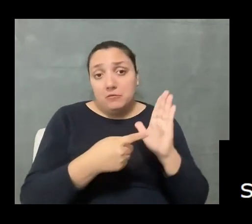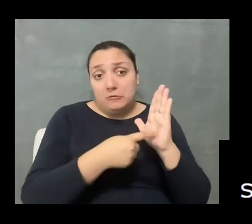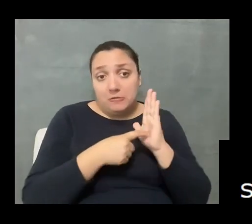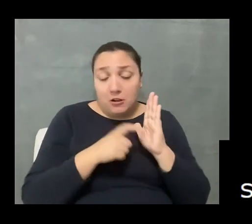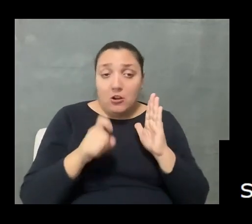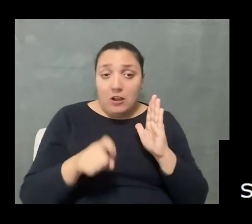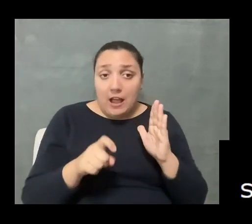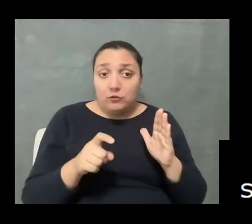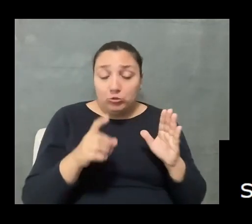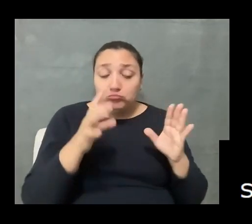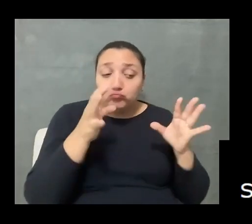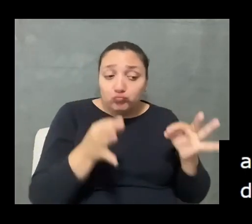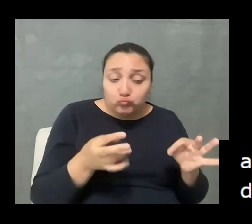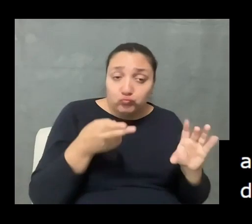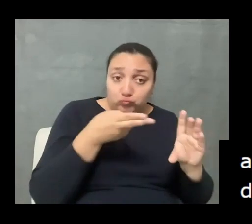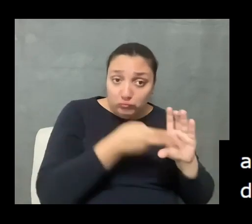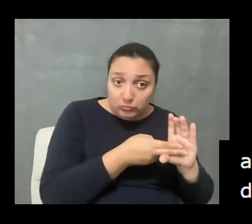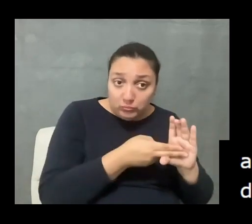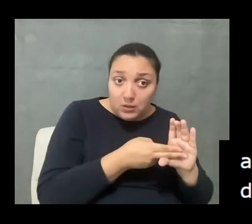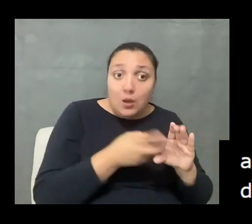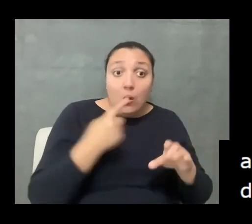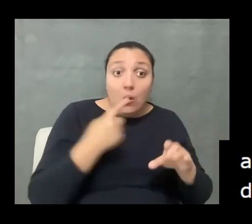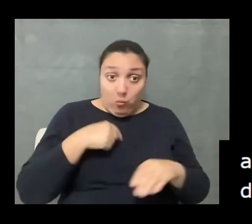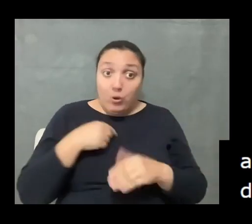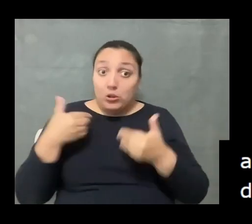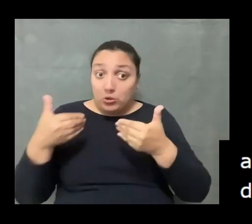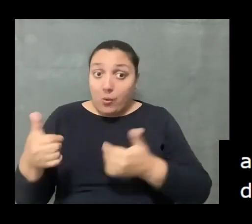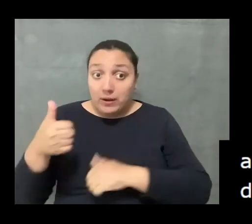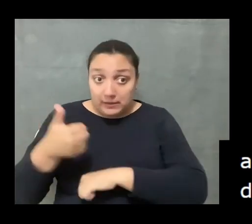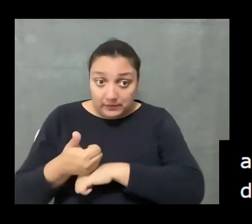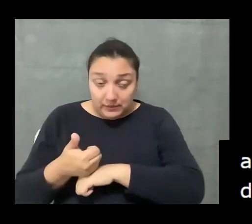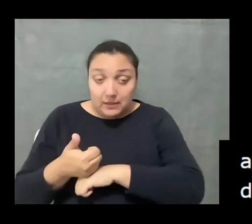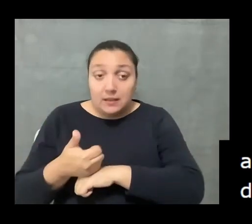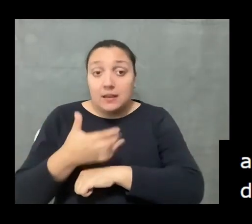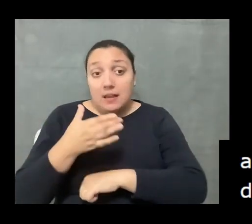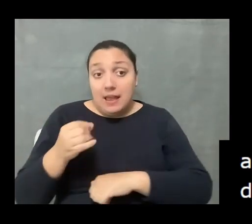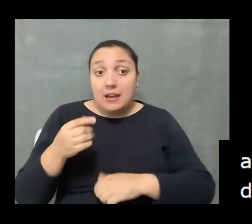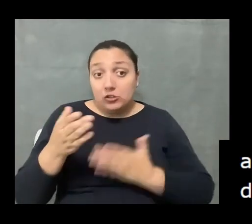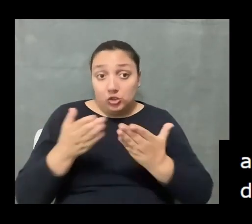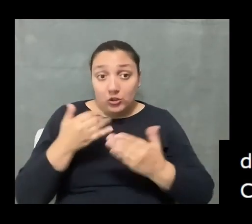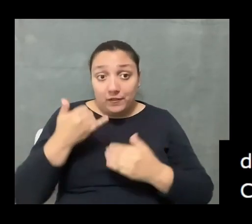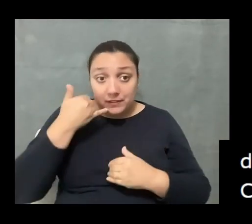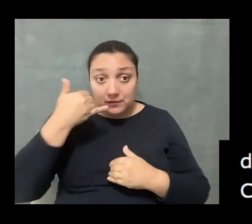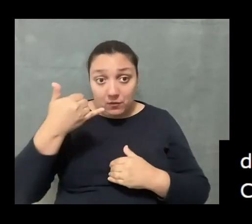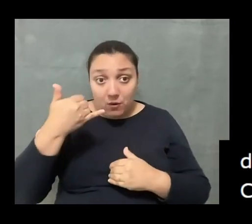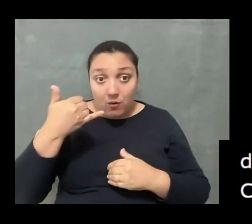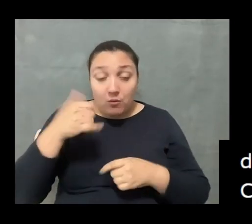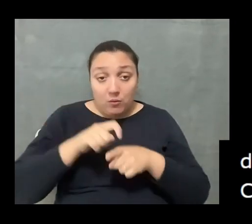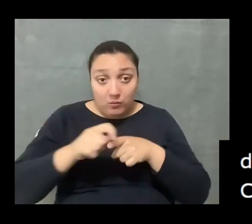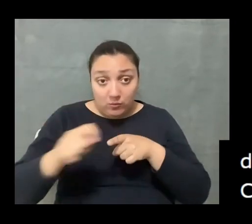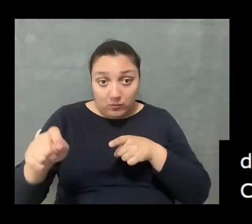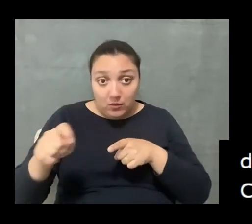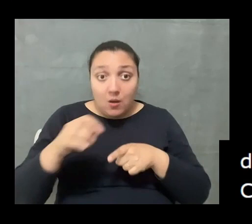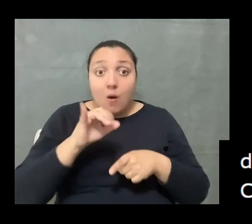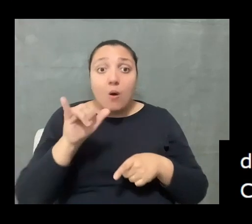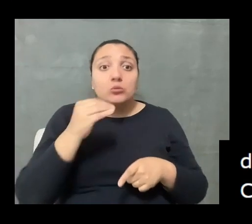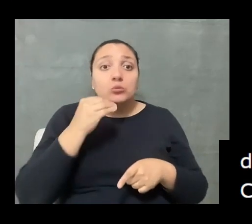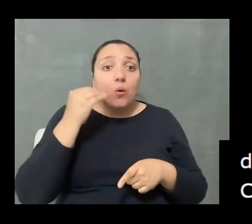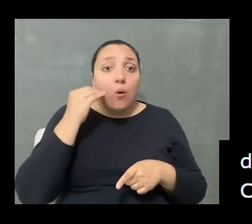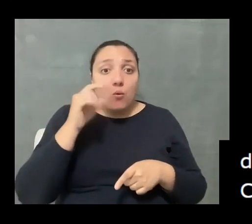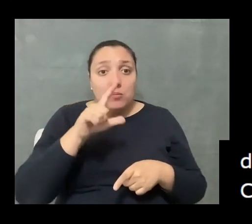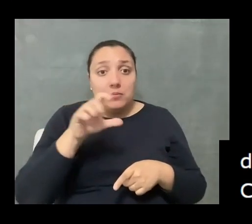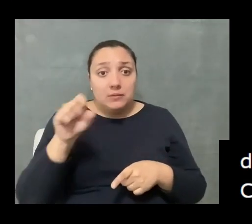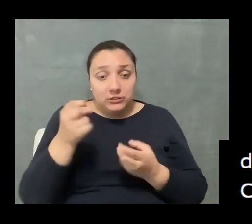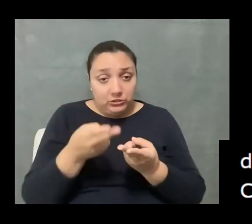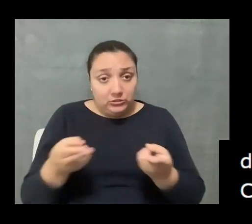provide on-site installations and a dedicated service line. We also partnered with the city to connect family homeless shelters during the pandemic so